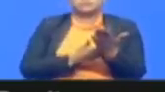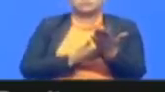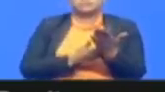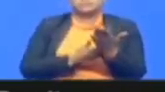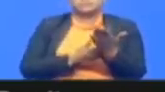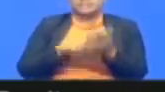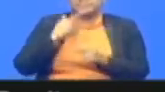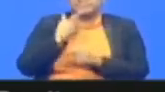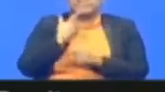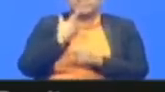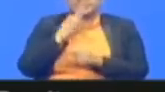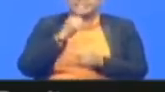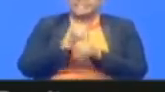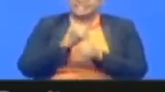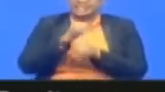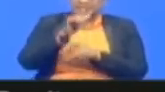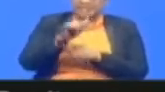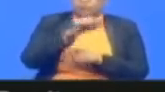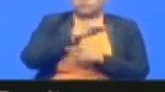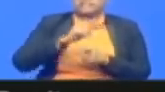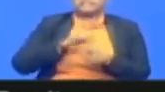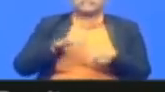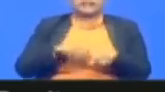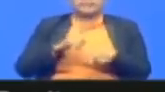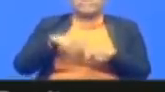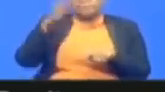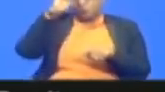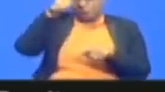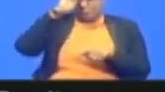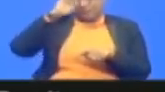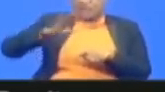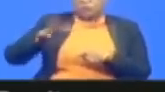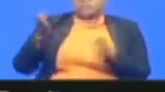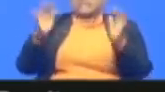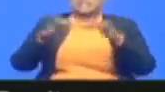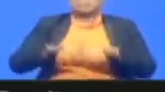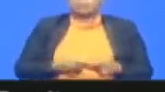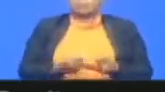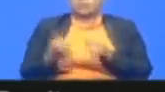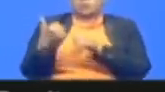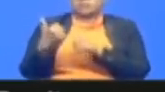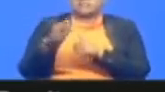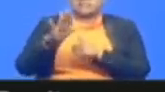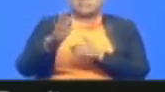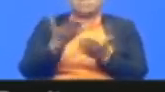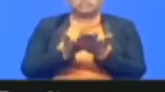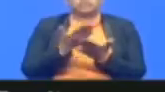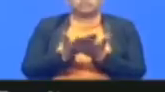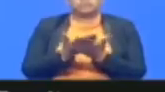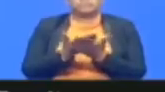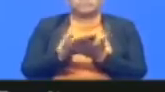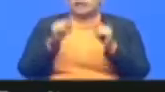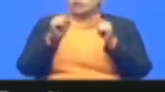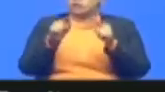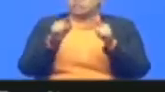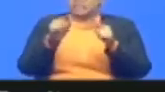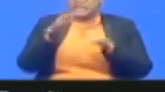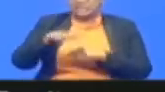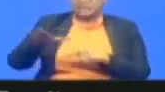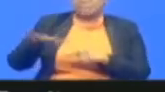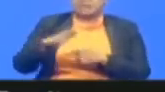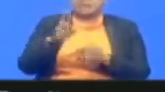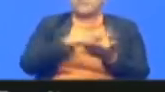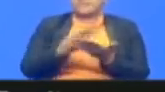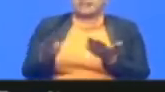petitioner says he moved to Senate after the Bungoma County Assembly threw out his petition. He is accusing the Assembly of